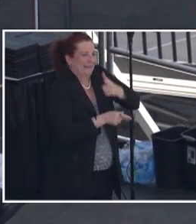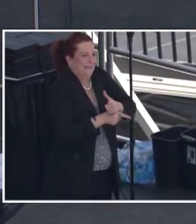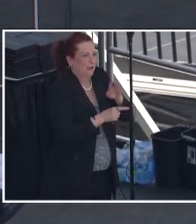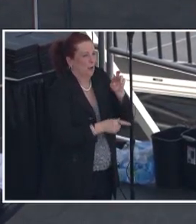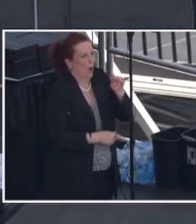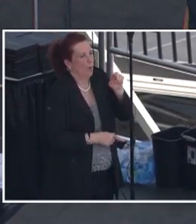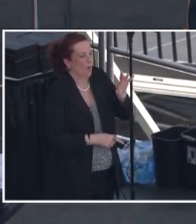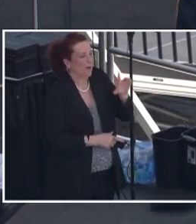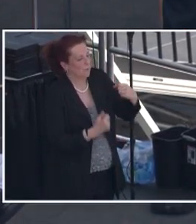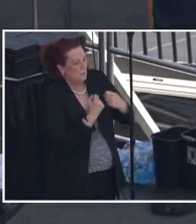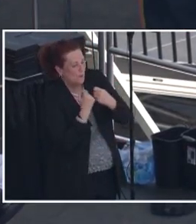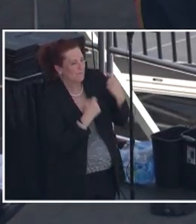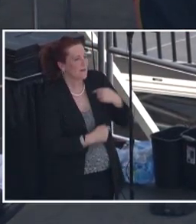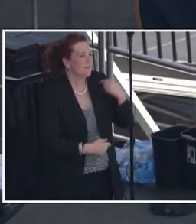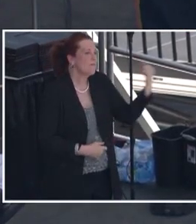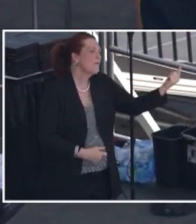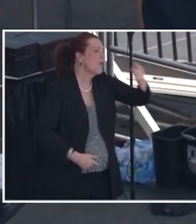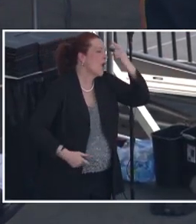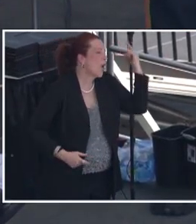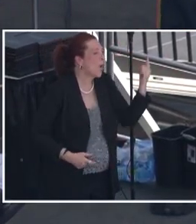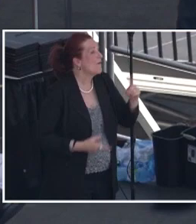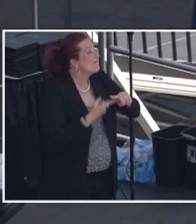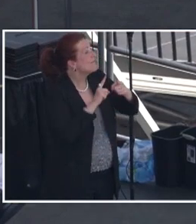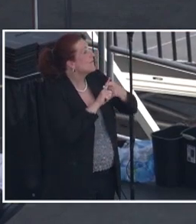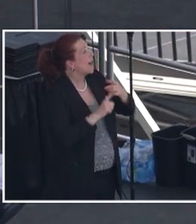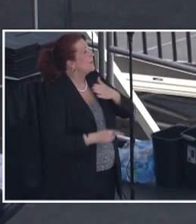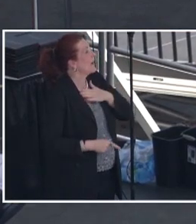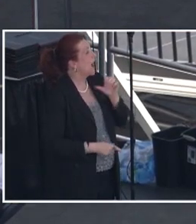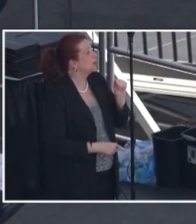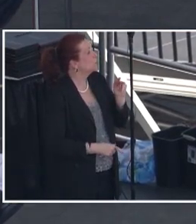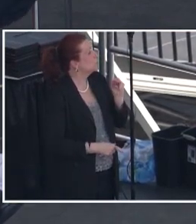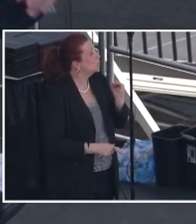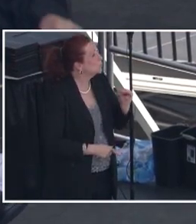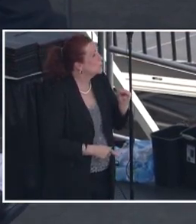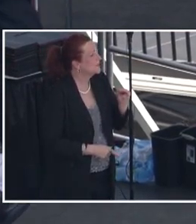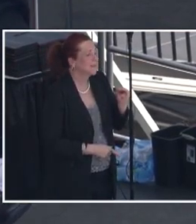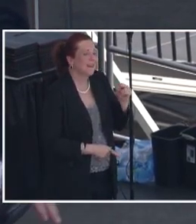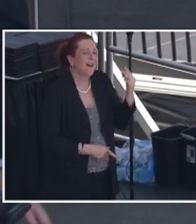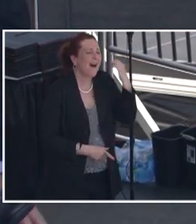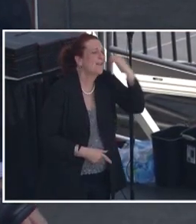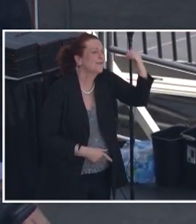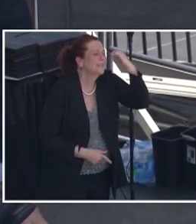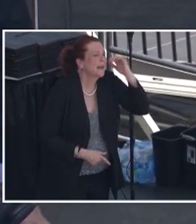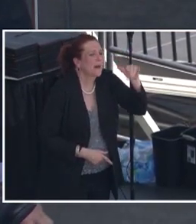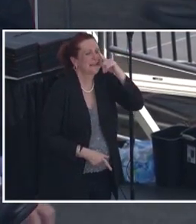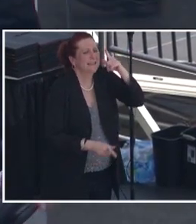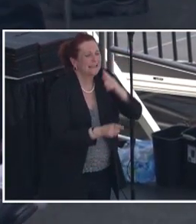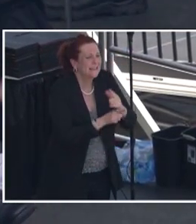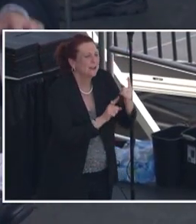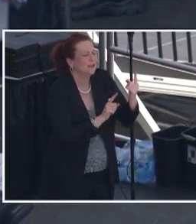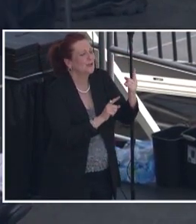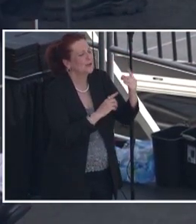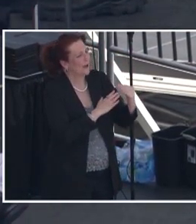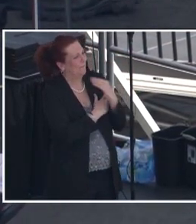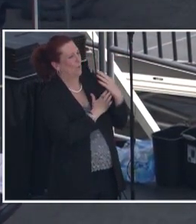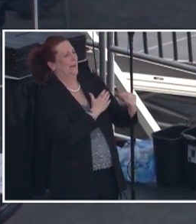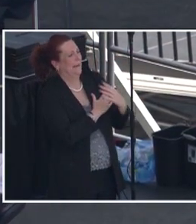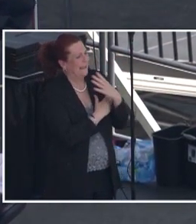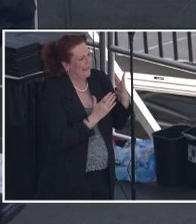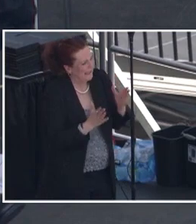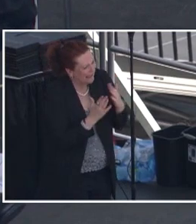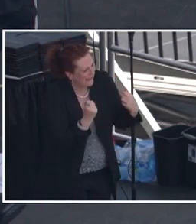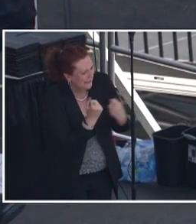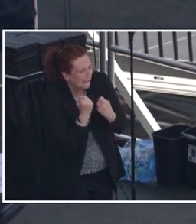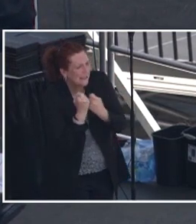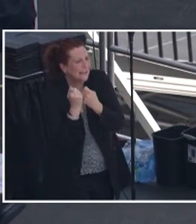support. My friend Susan, who encouraged me every single day. My friends and